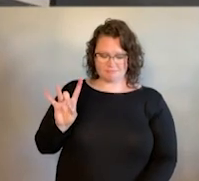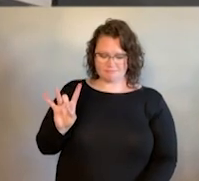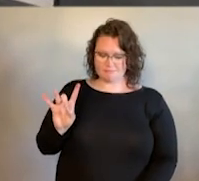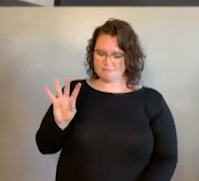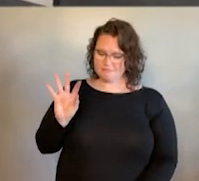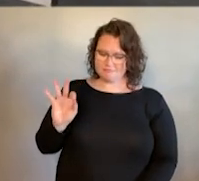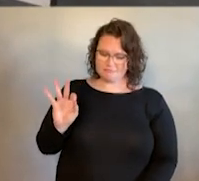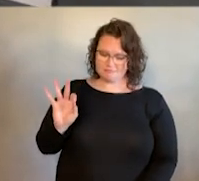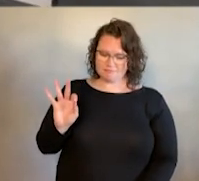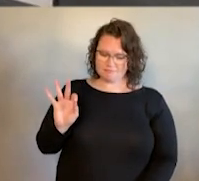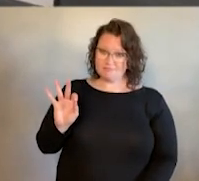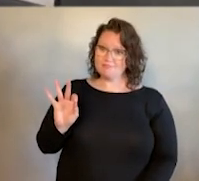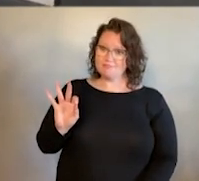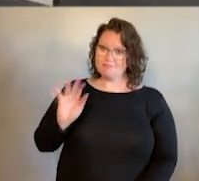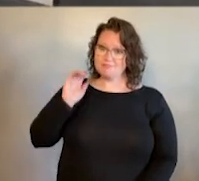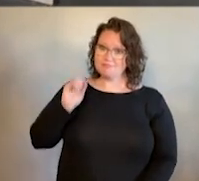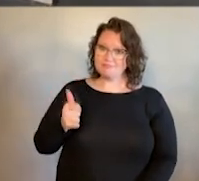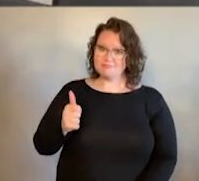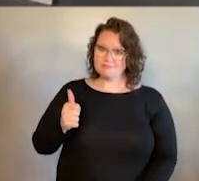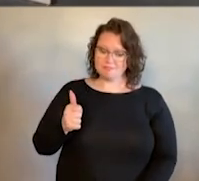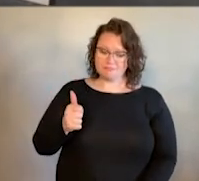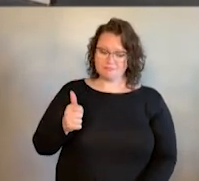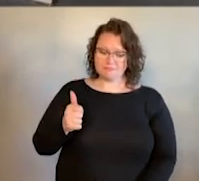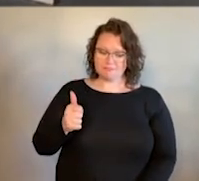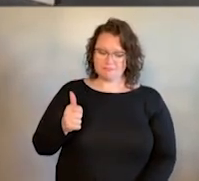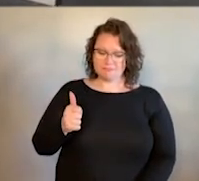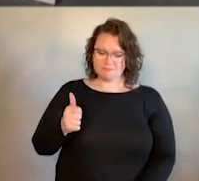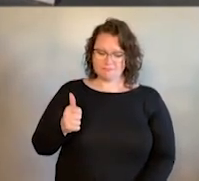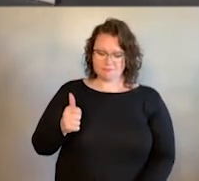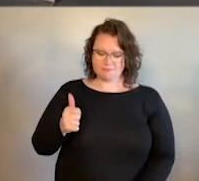8, 9,